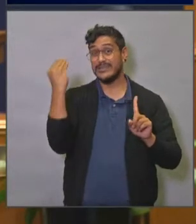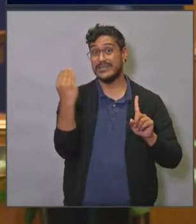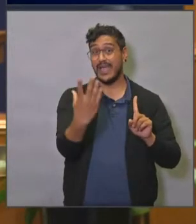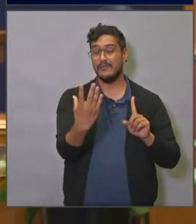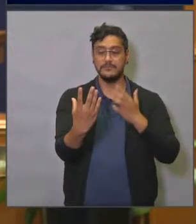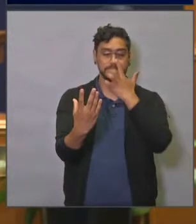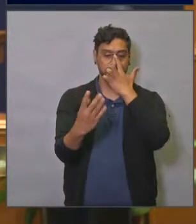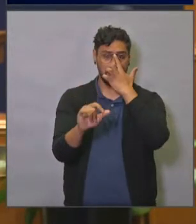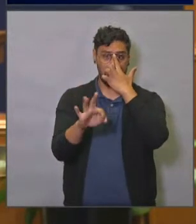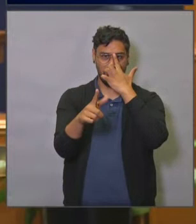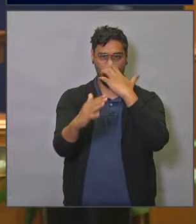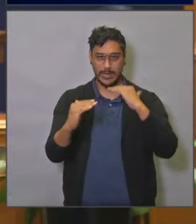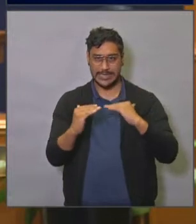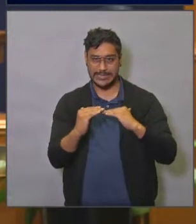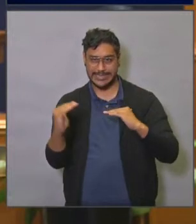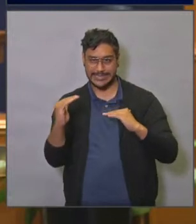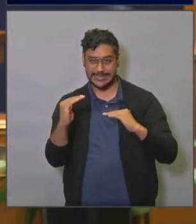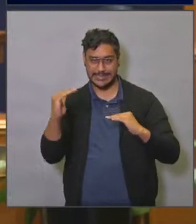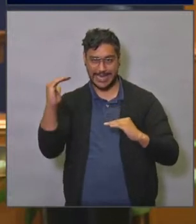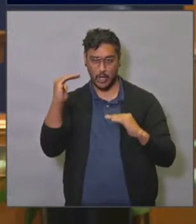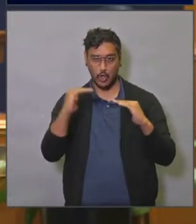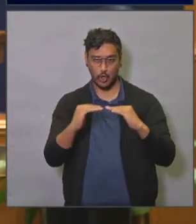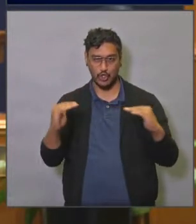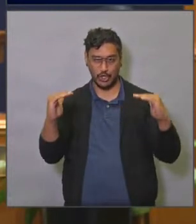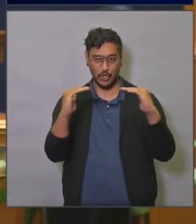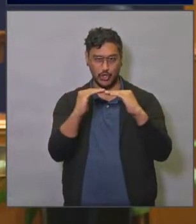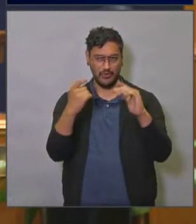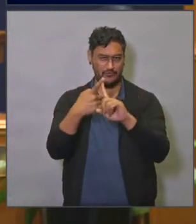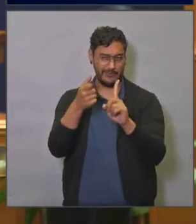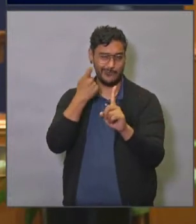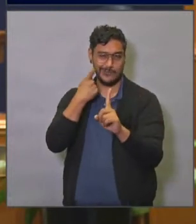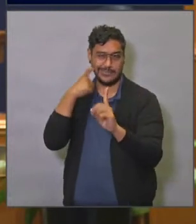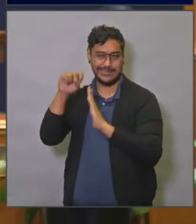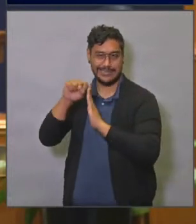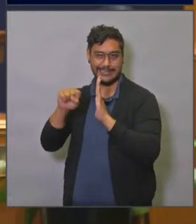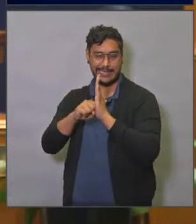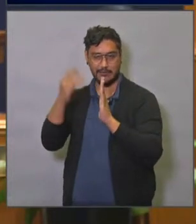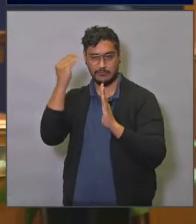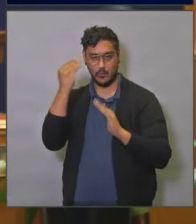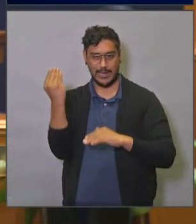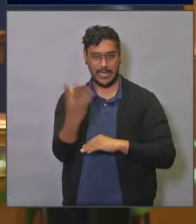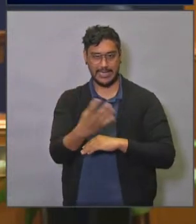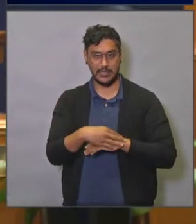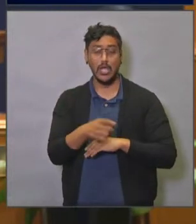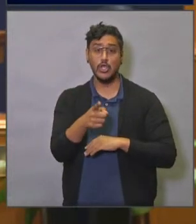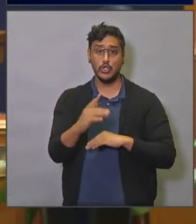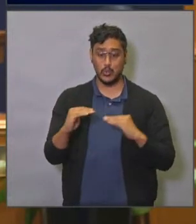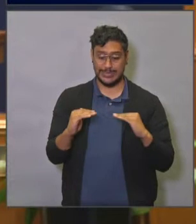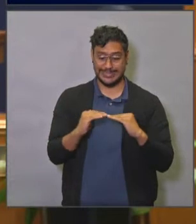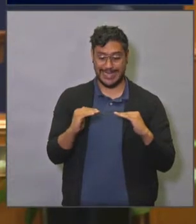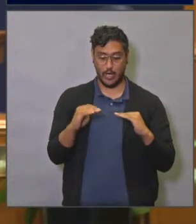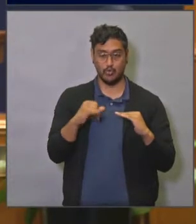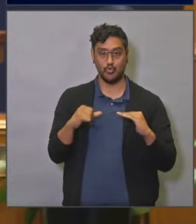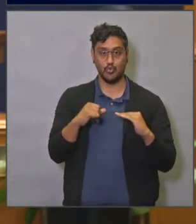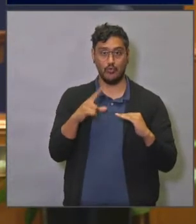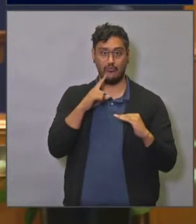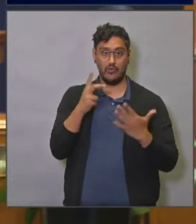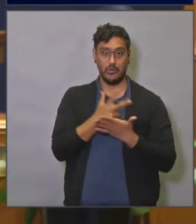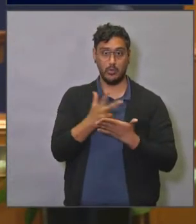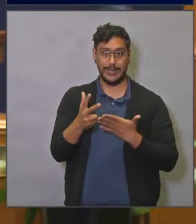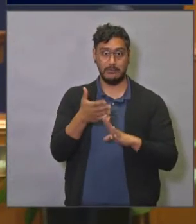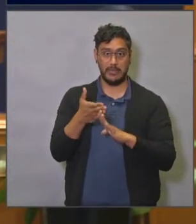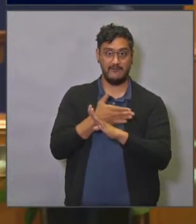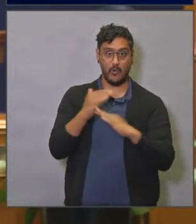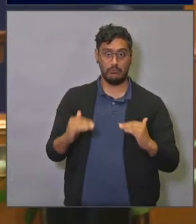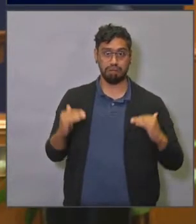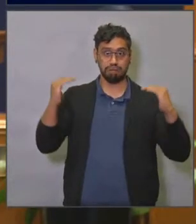you're in a tier related to the tiered framework that the state has put out, you're intended to be in that tier for at least 3 weeks before you can change. And